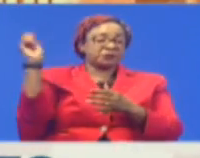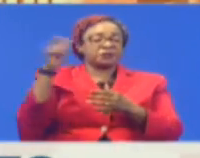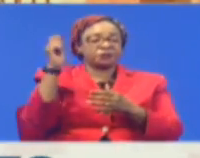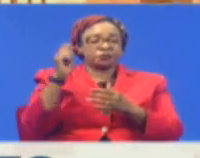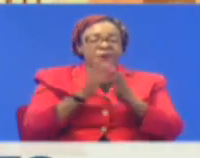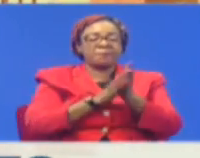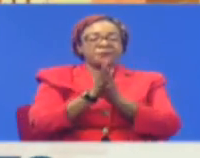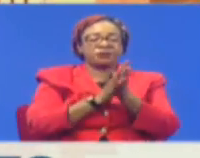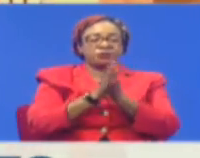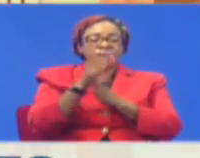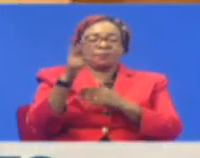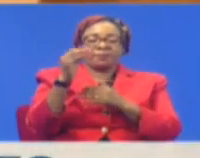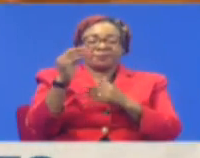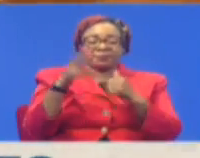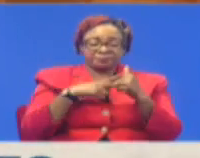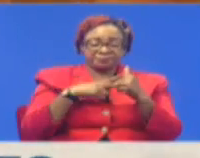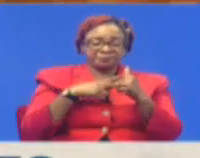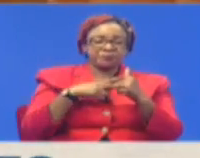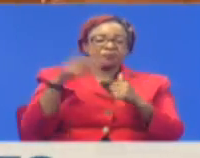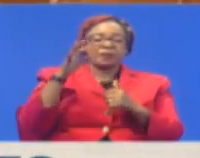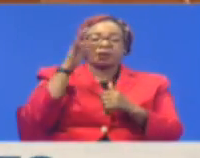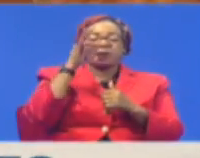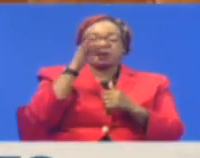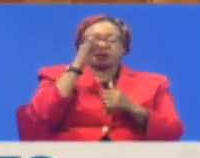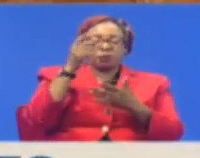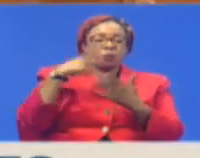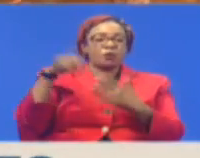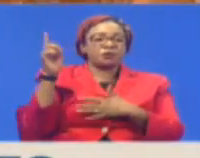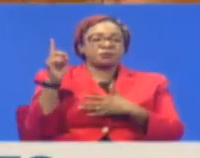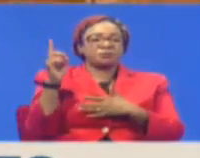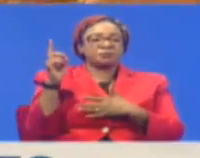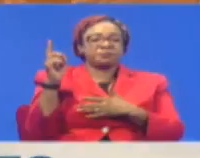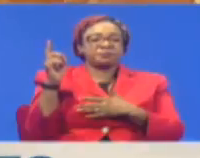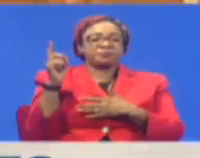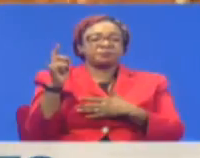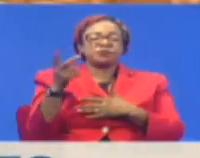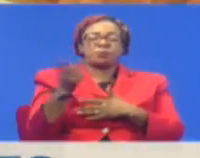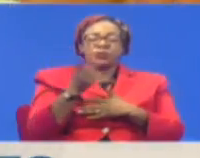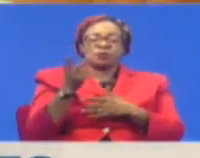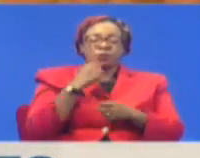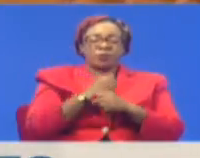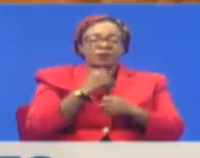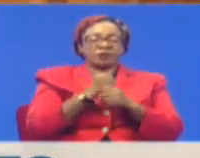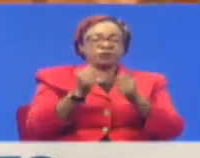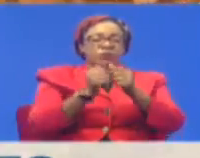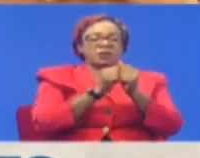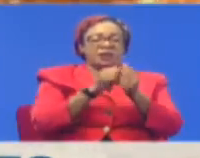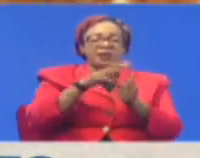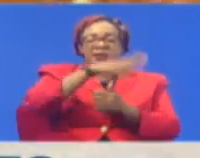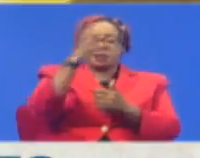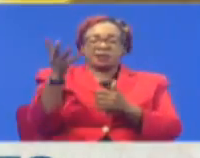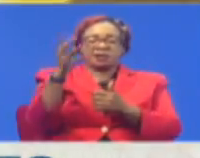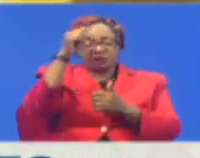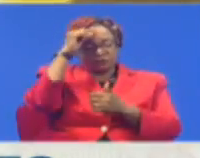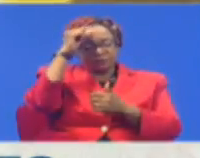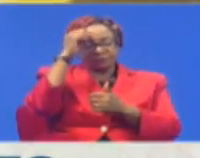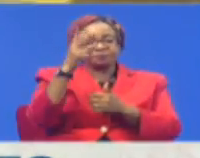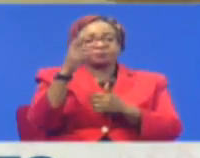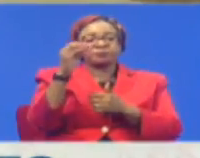which Mwai Kibaki of NARC won by a landslide. The two worked together in the NARC government in 2004.